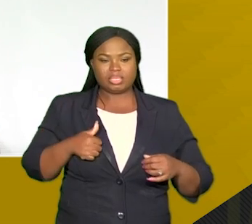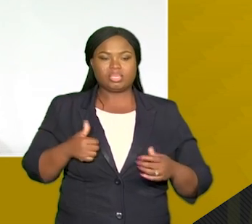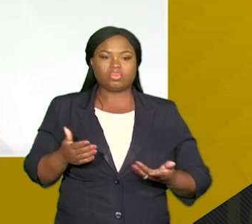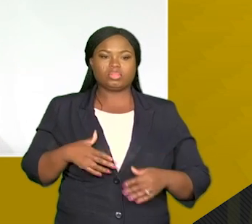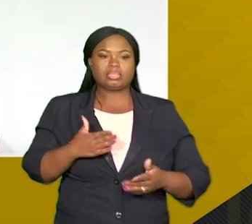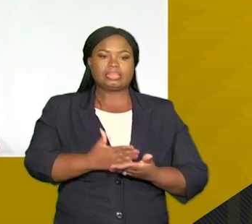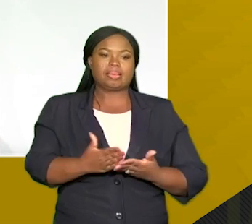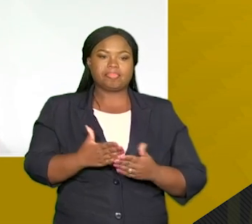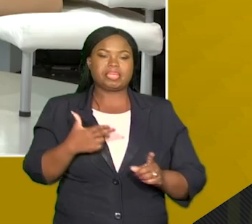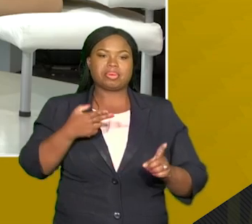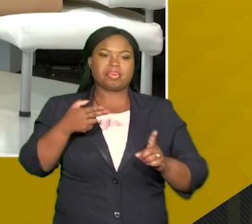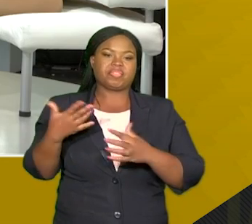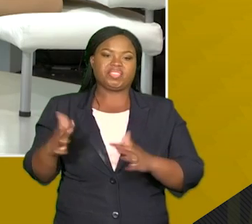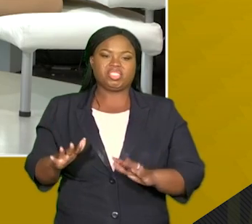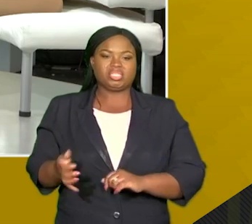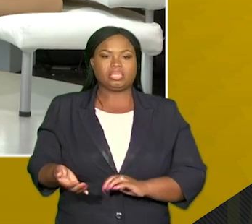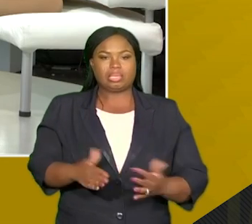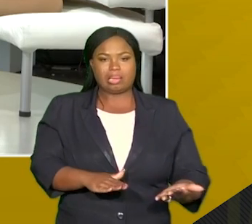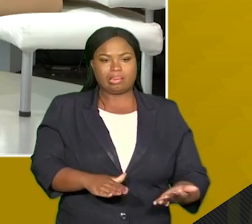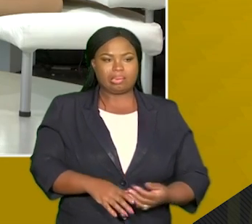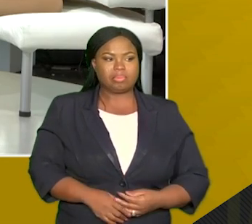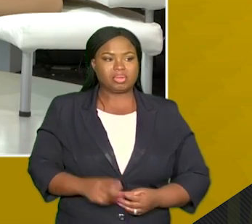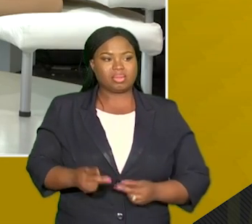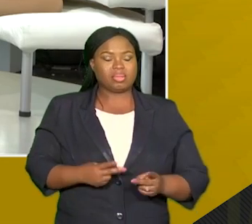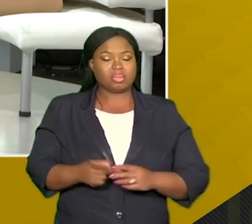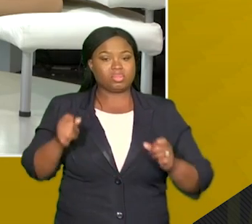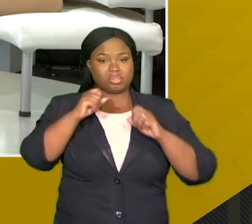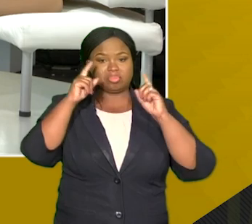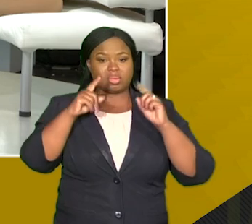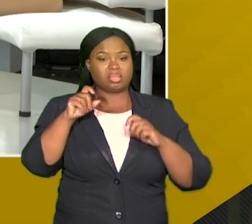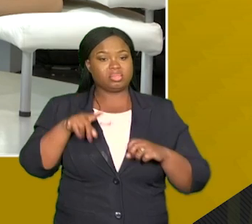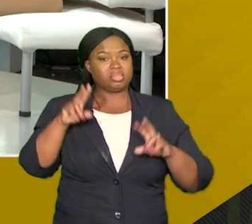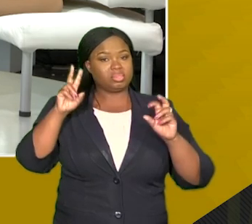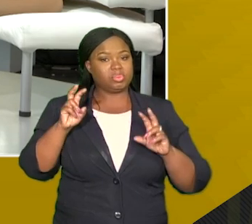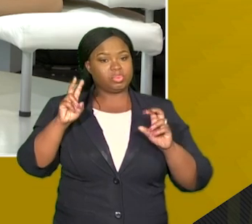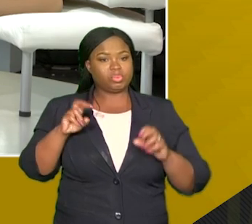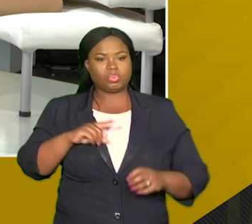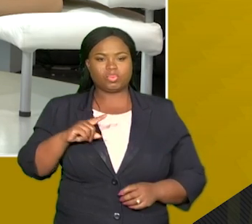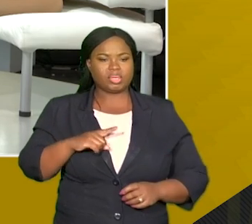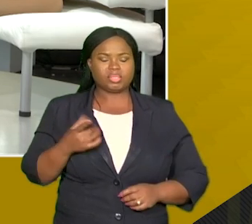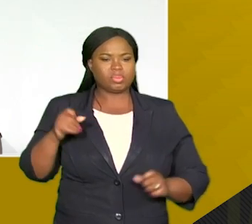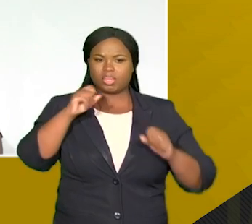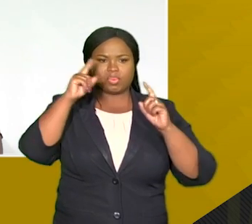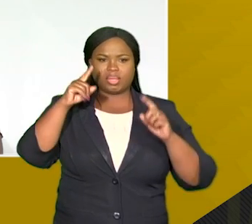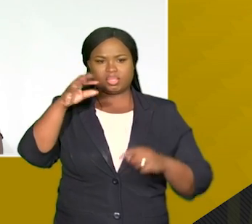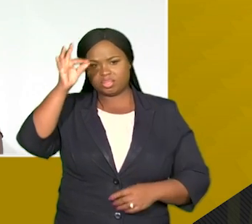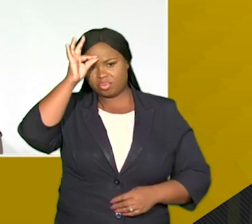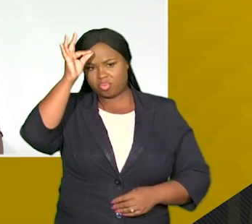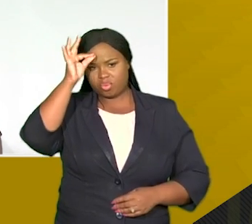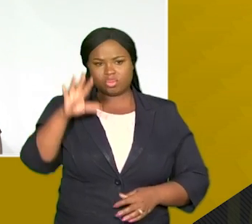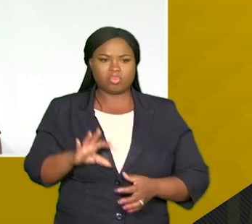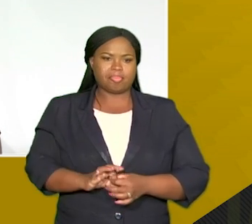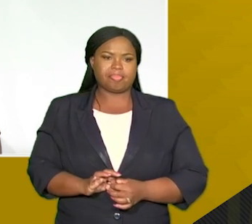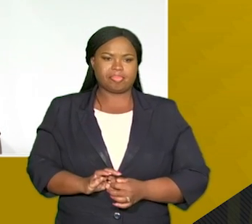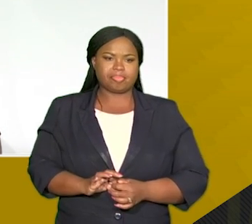them. And in the mangazayo in that incident, they were not even aware ukuthi it's a police